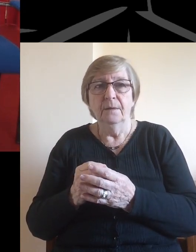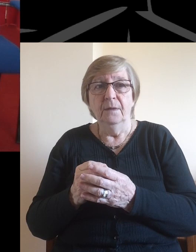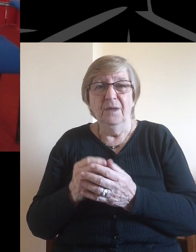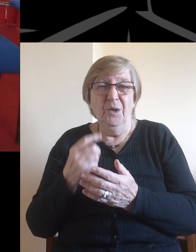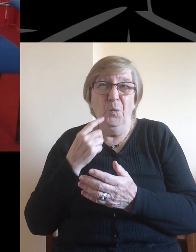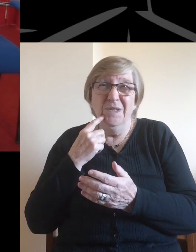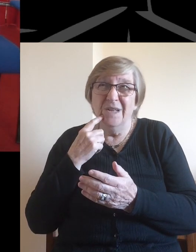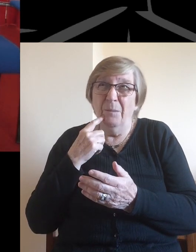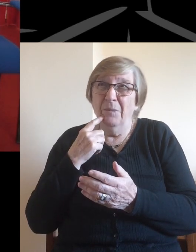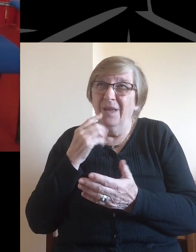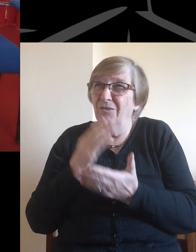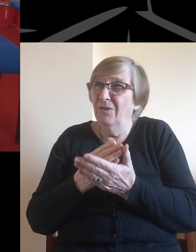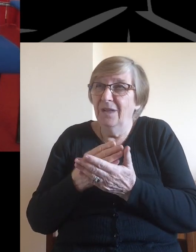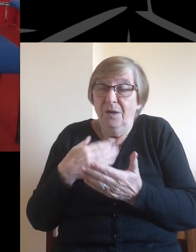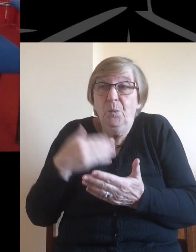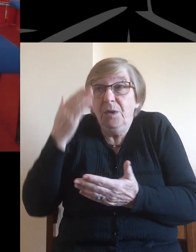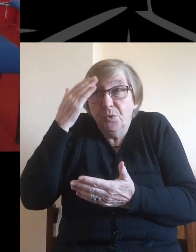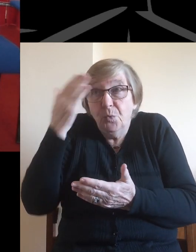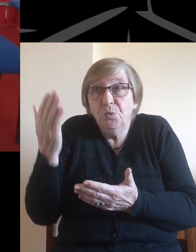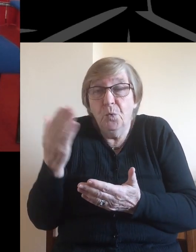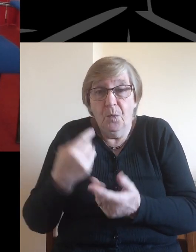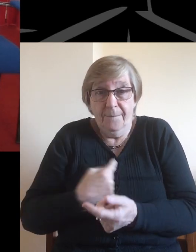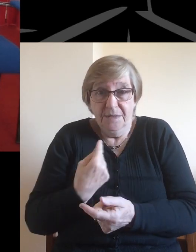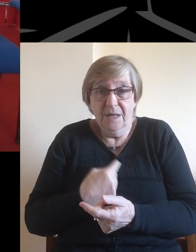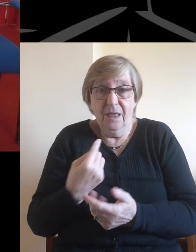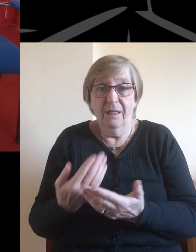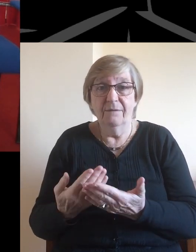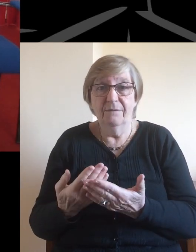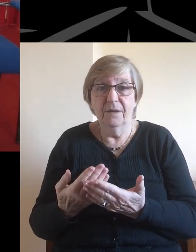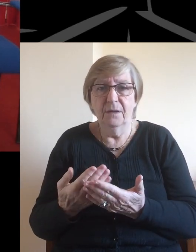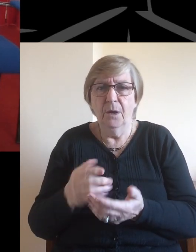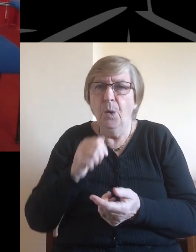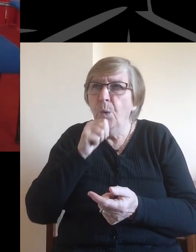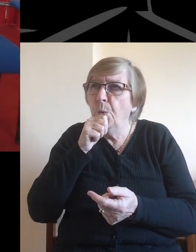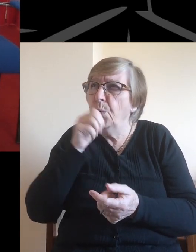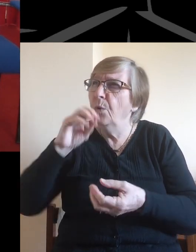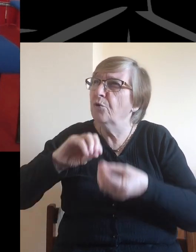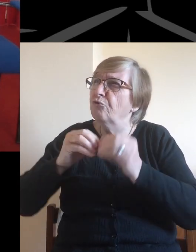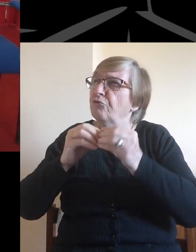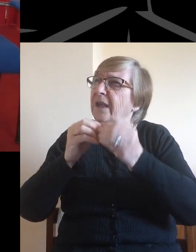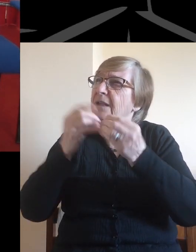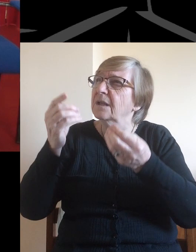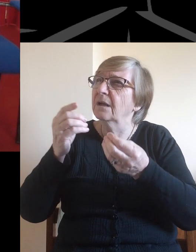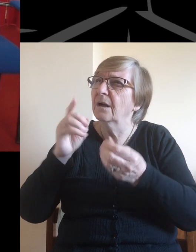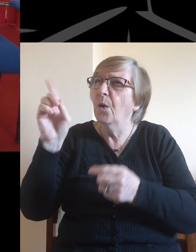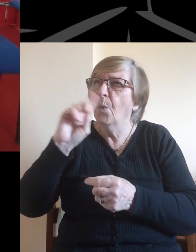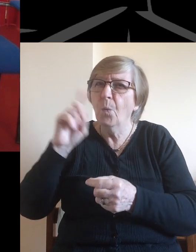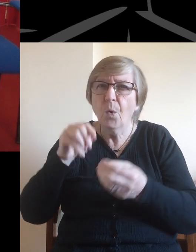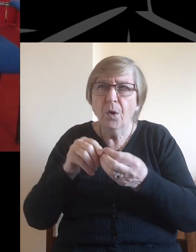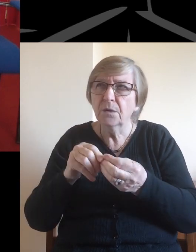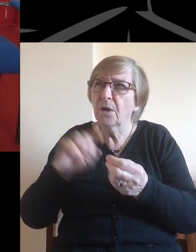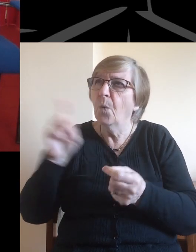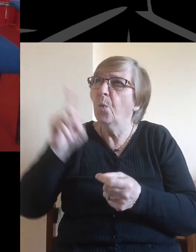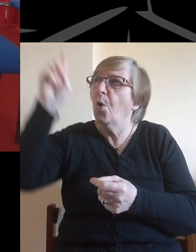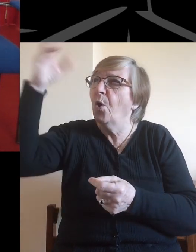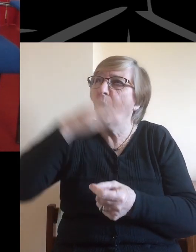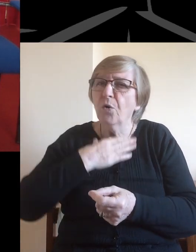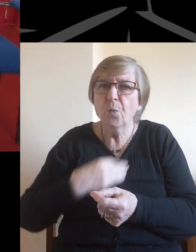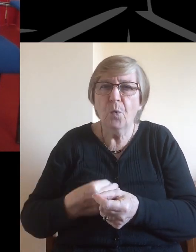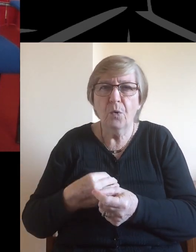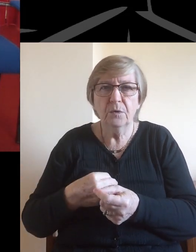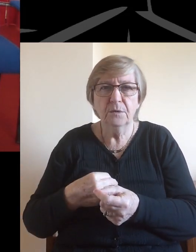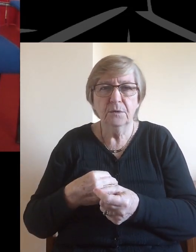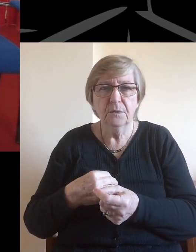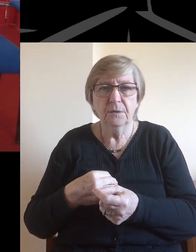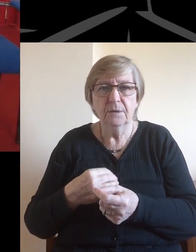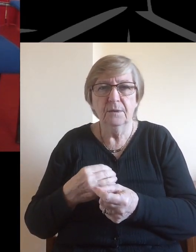We just simply don't know and cannot work out who or what the Creator is like, what he wants of us, expects from